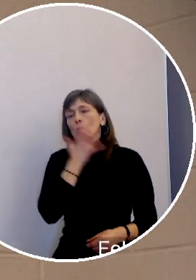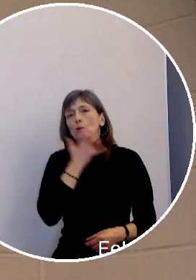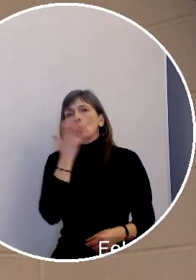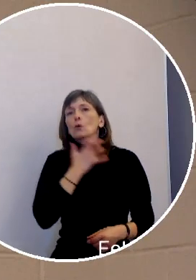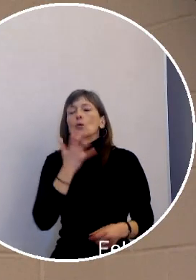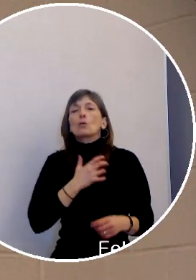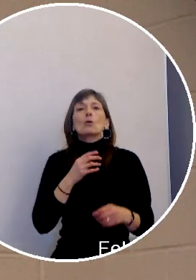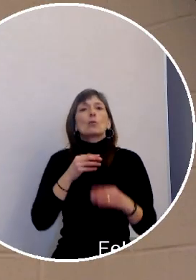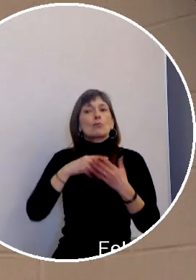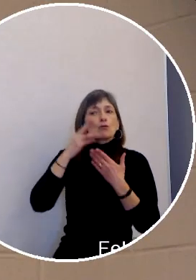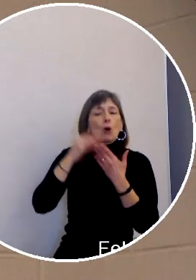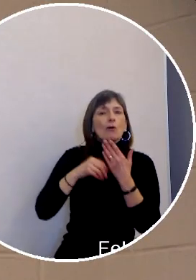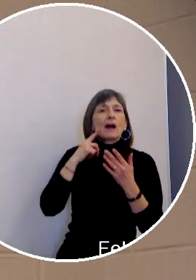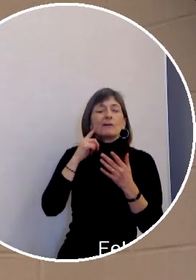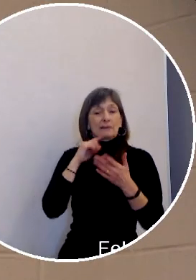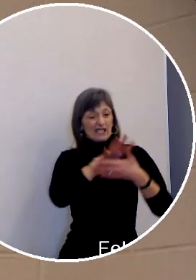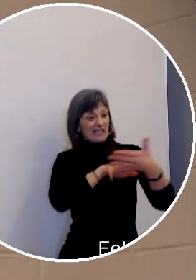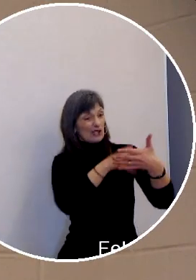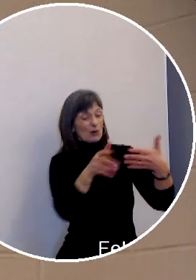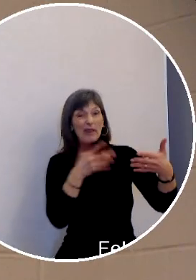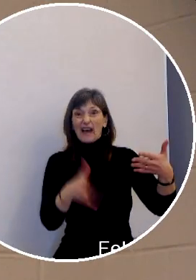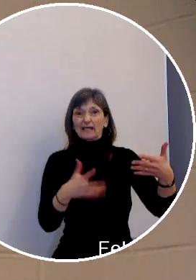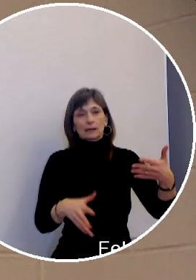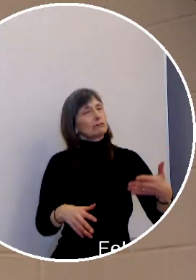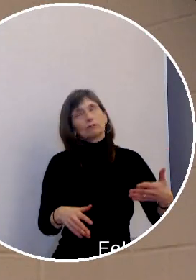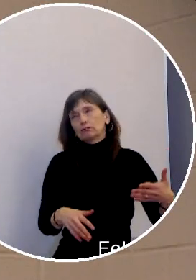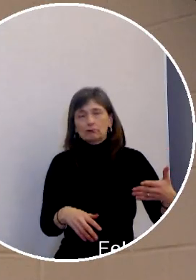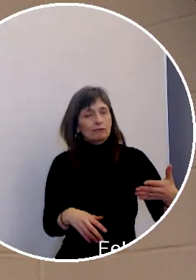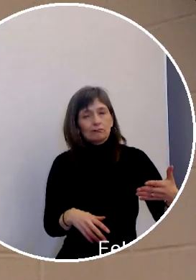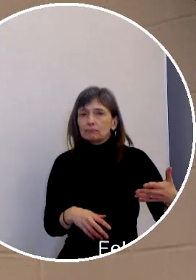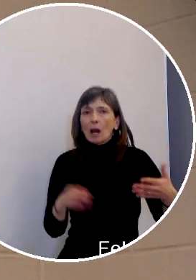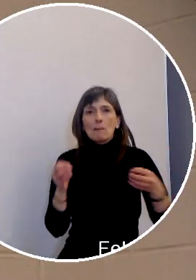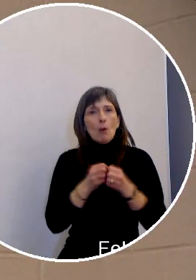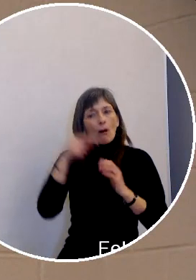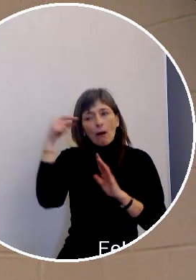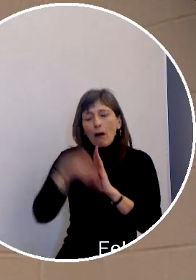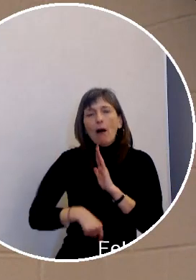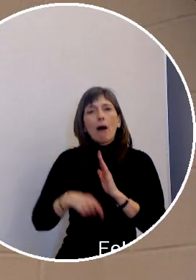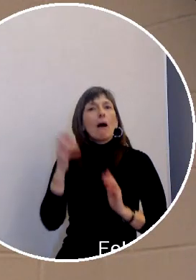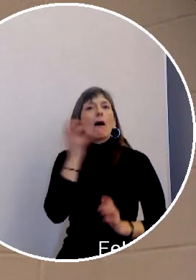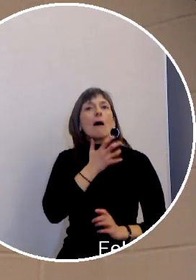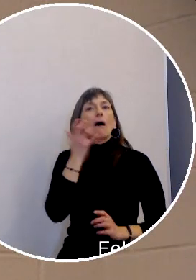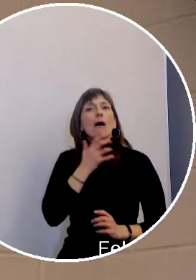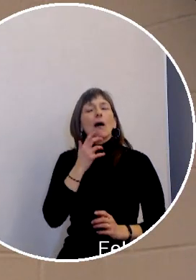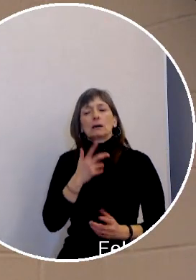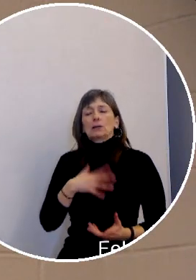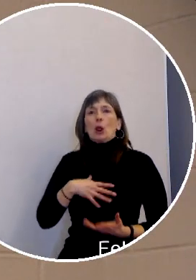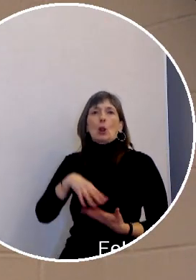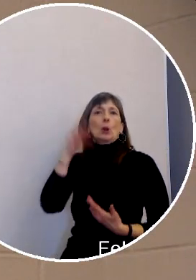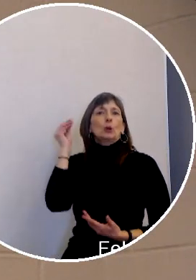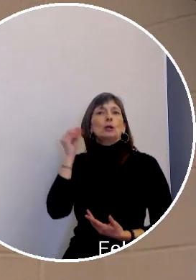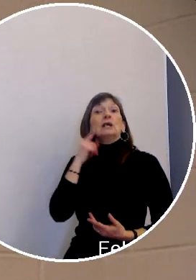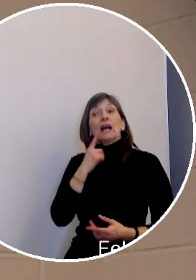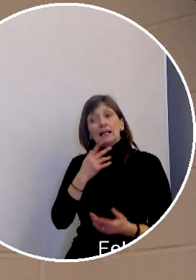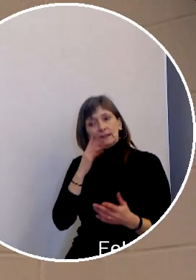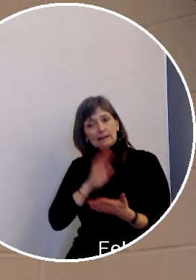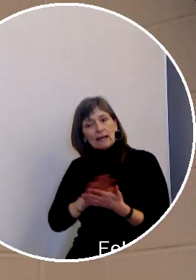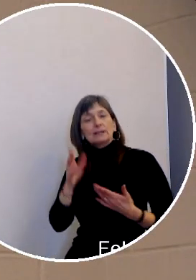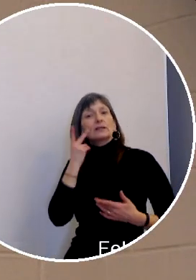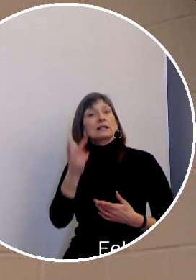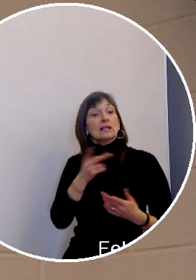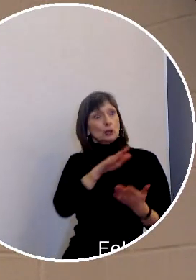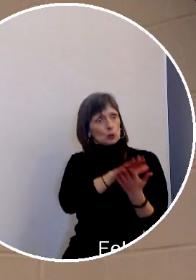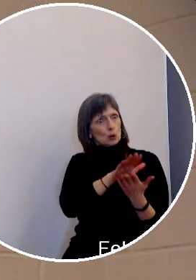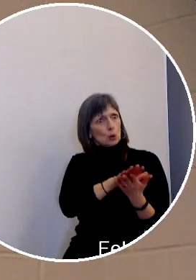There is more to programming than simply making a schedule. It was reassuring to see that schools, real schools, similar to